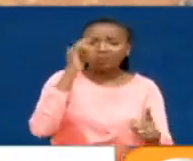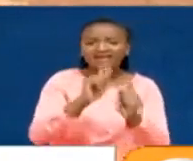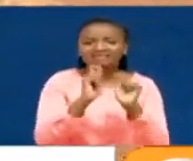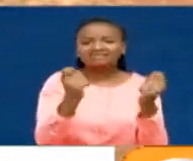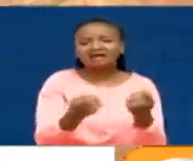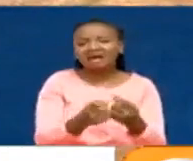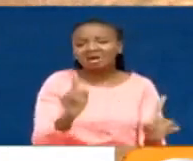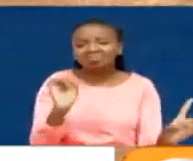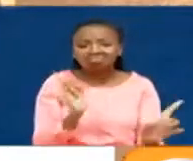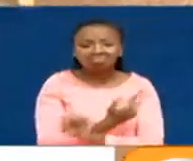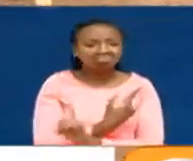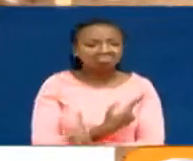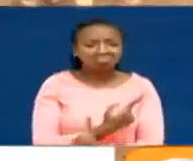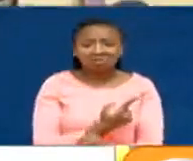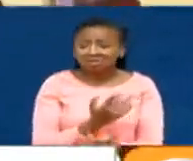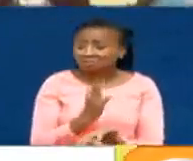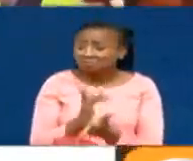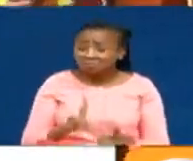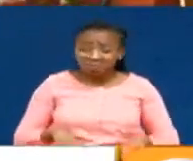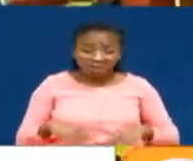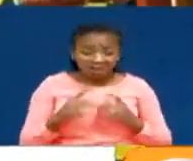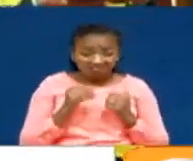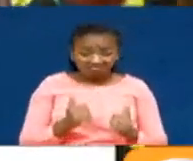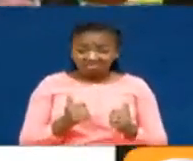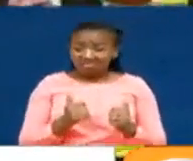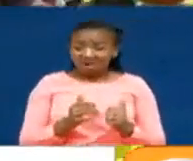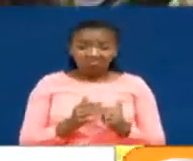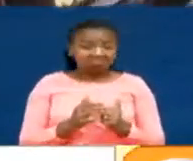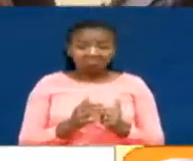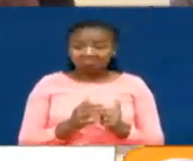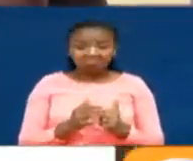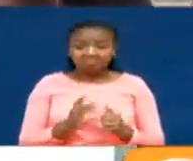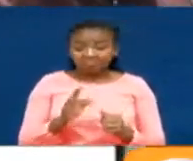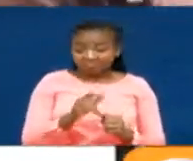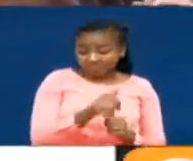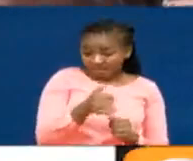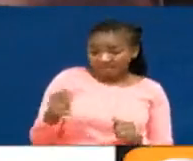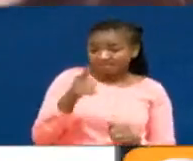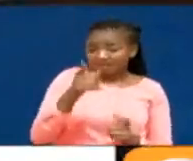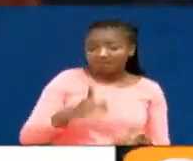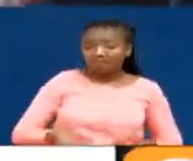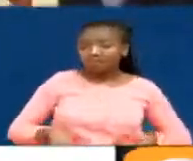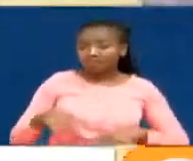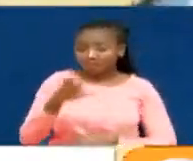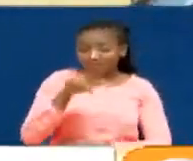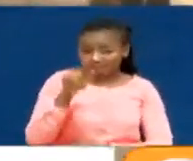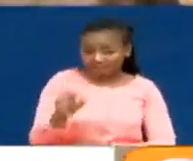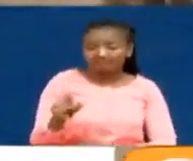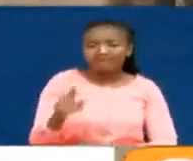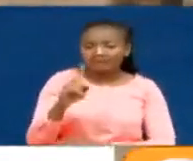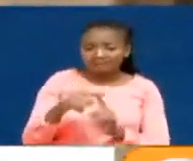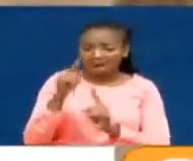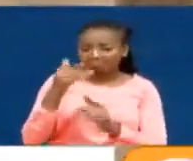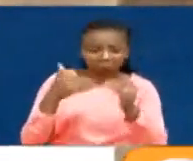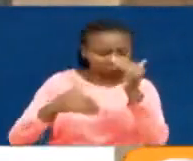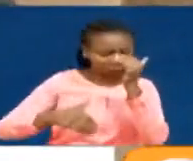So, akukuwa kupoa at all. Analo Njere was living in Korogocho at the time, and as a boxing